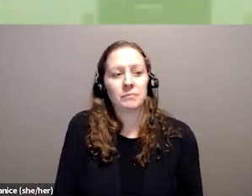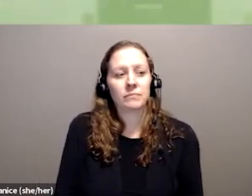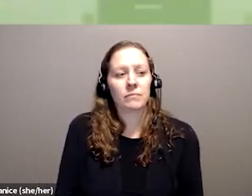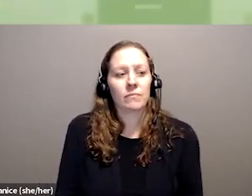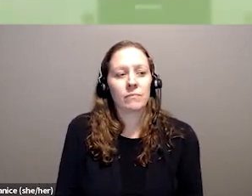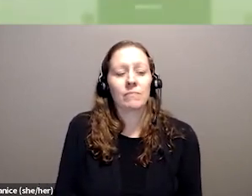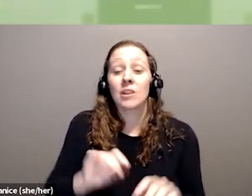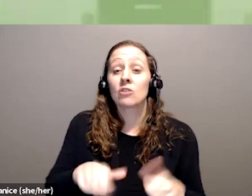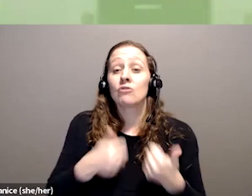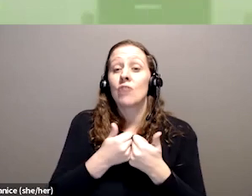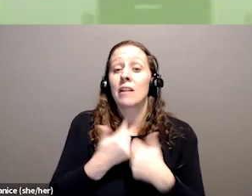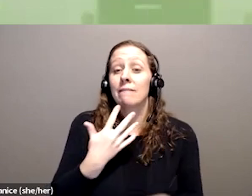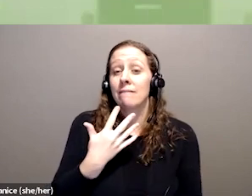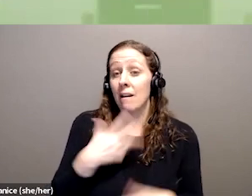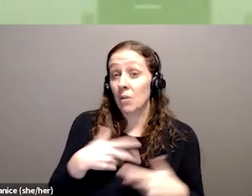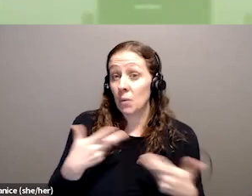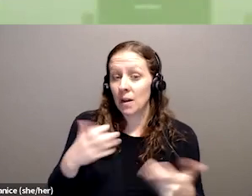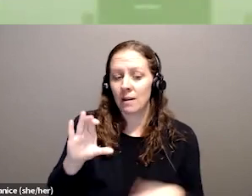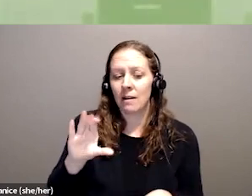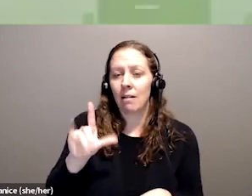Challenge 5: Climate change.